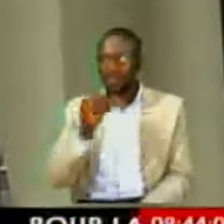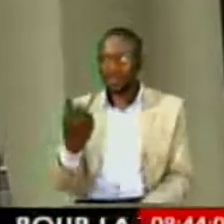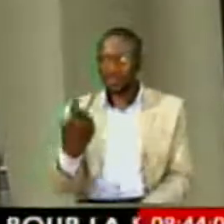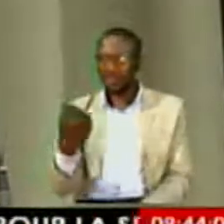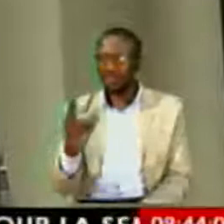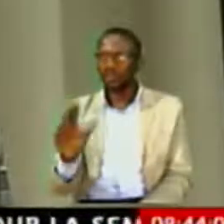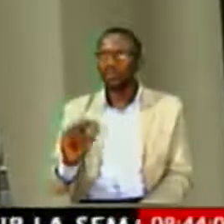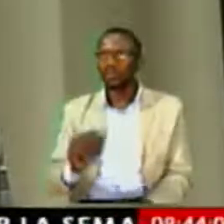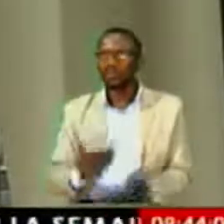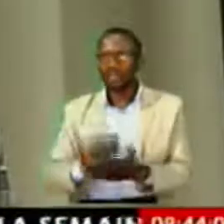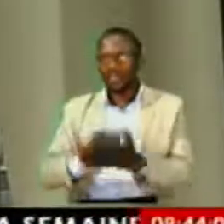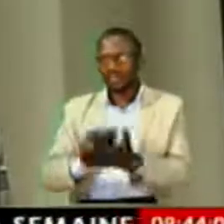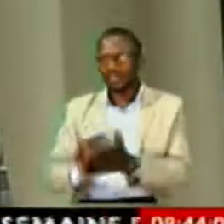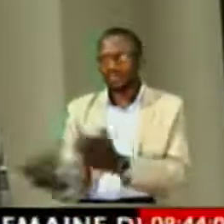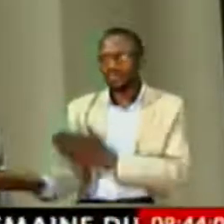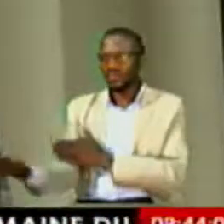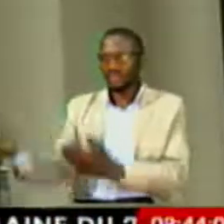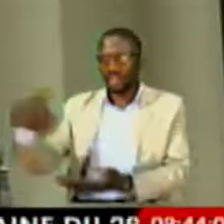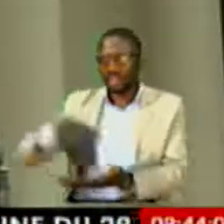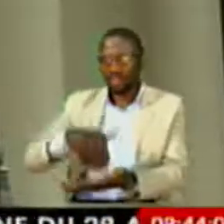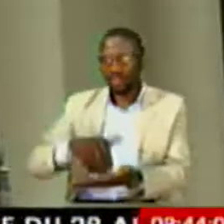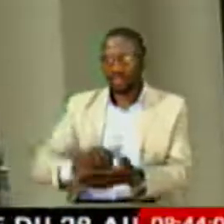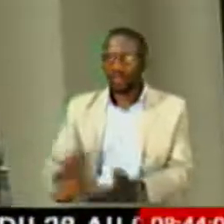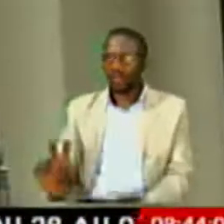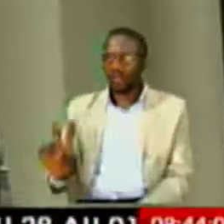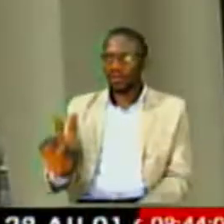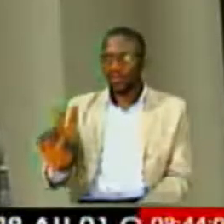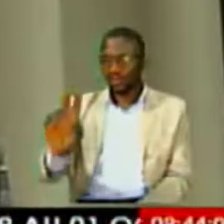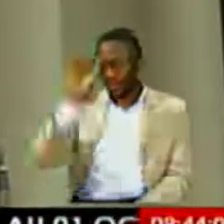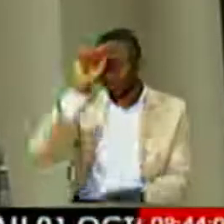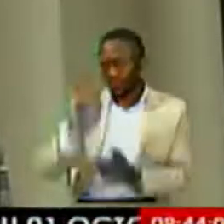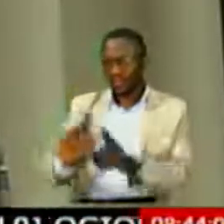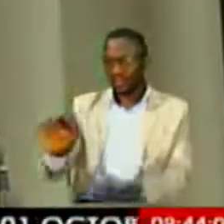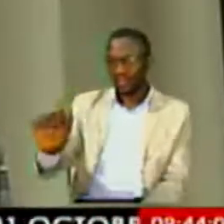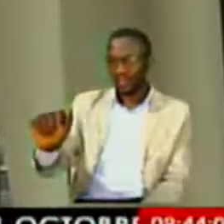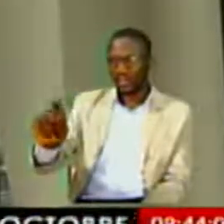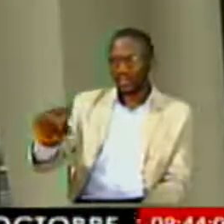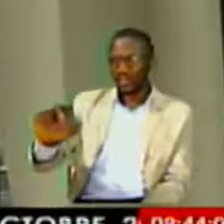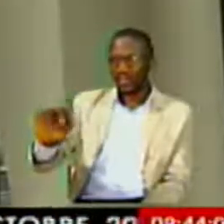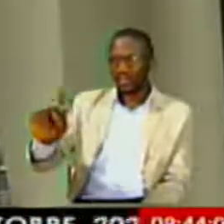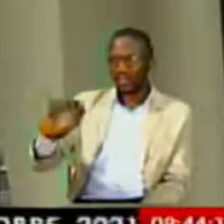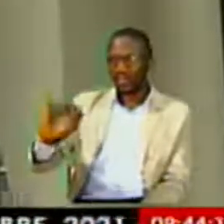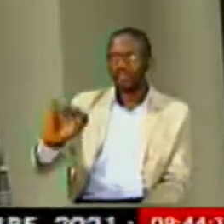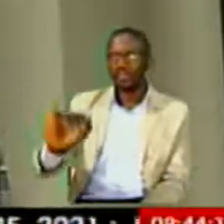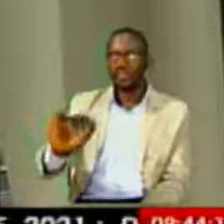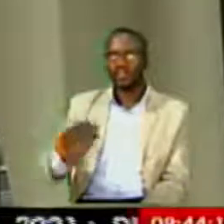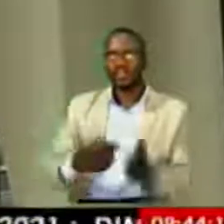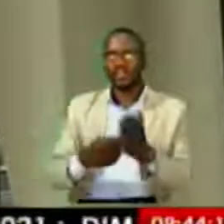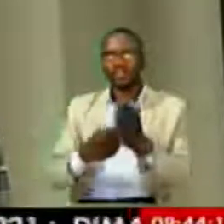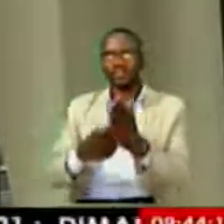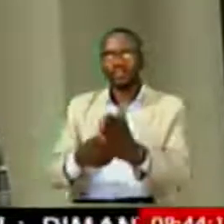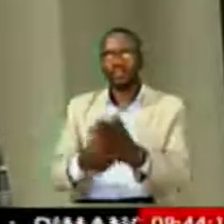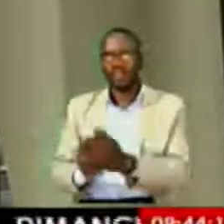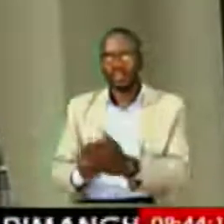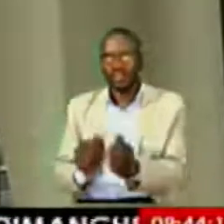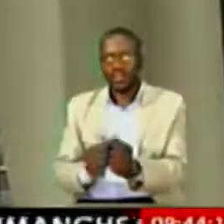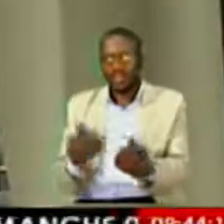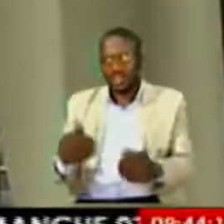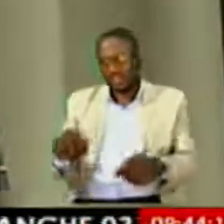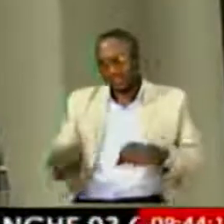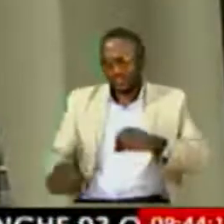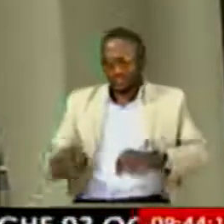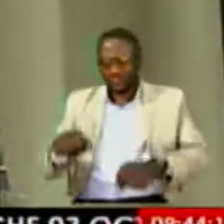Ce matin, this morning, votre frère Kaniki, your brother Kaniki, il vous dit ça. Sans hésitation. He's telling you